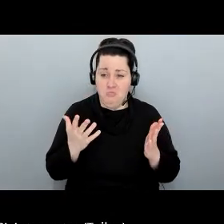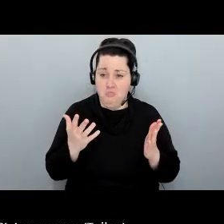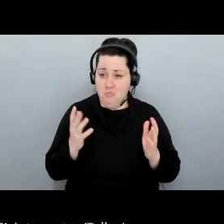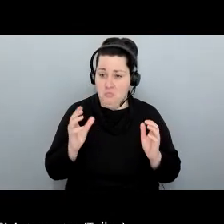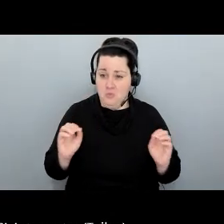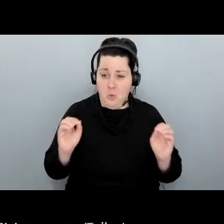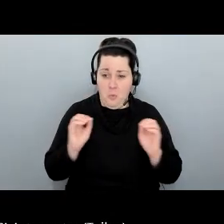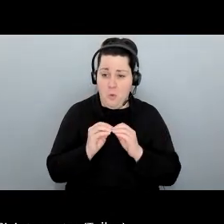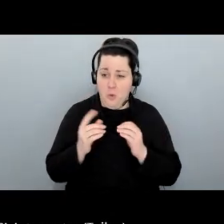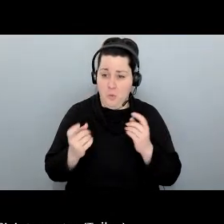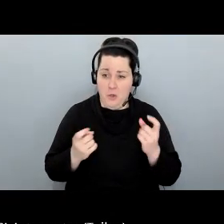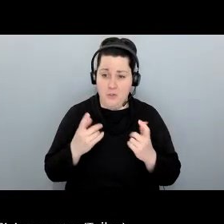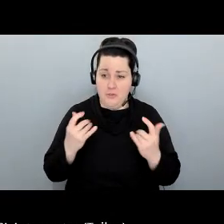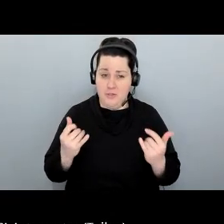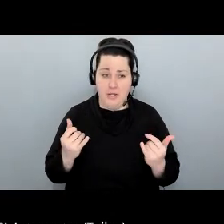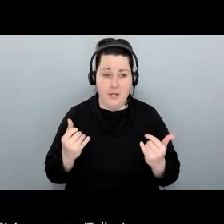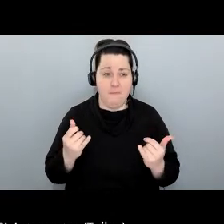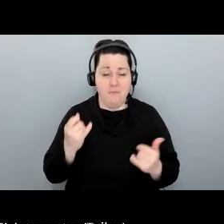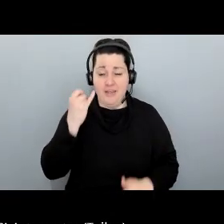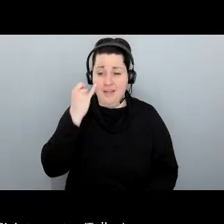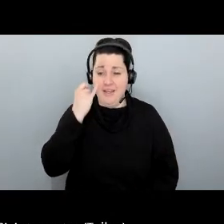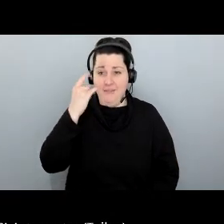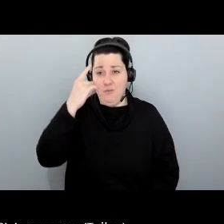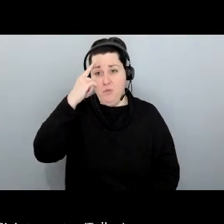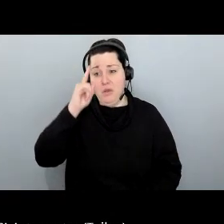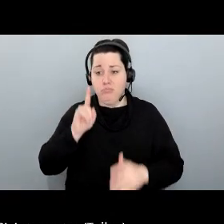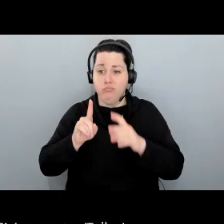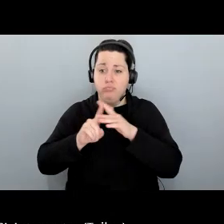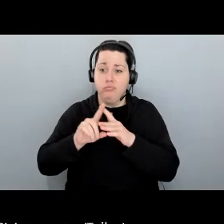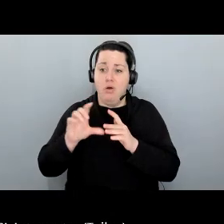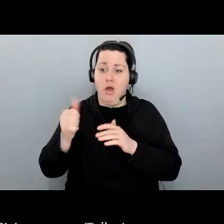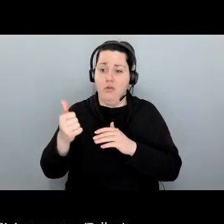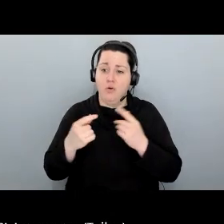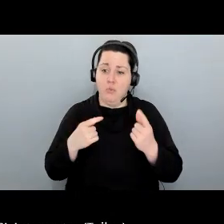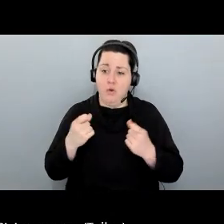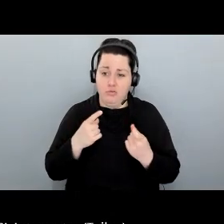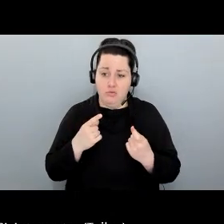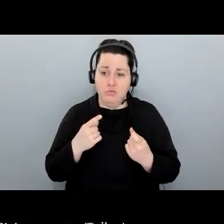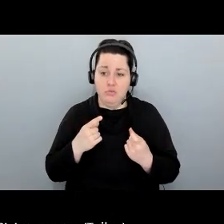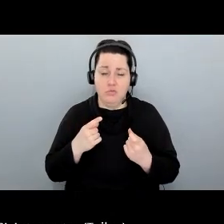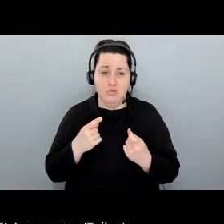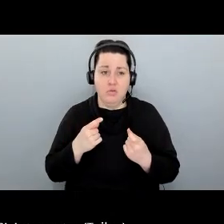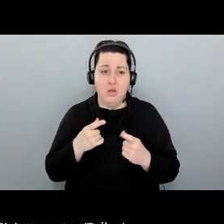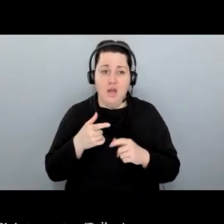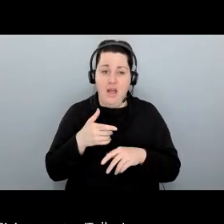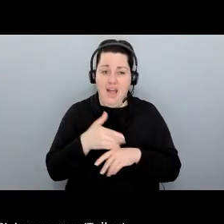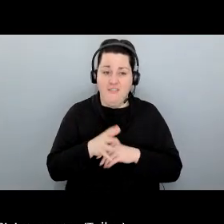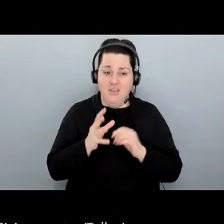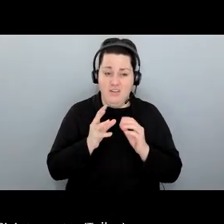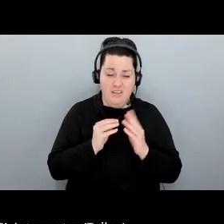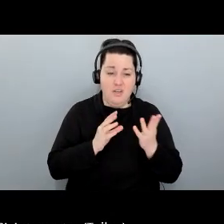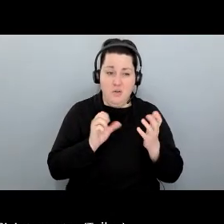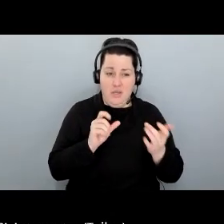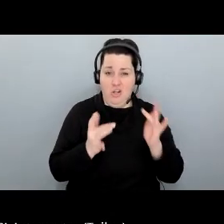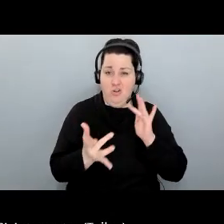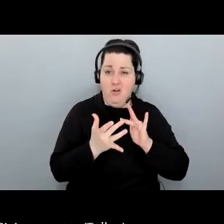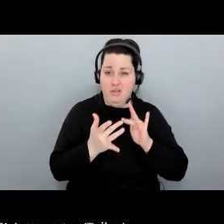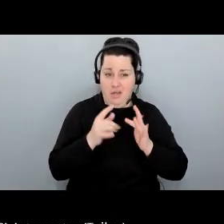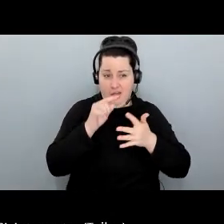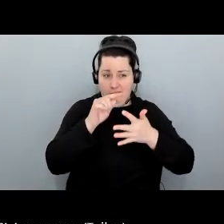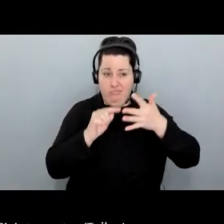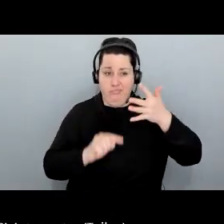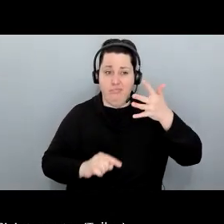now. If you think of any other questions following this, this is how you can reach out to us here.